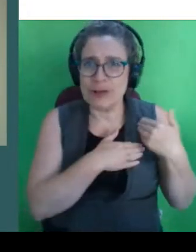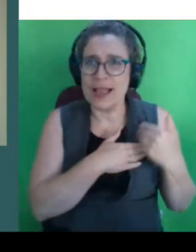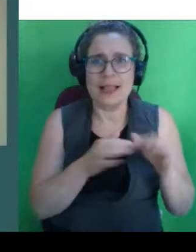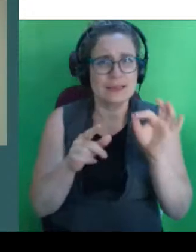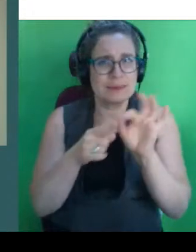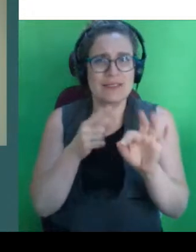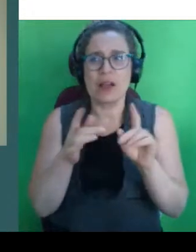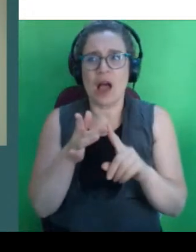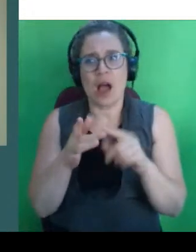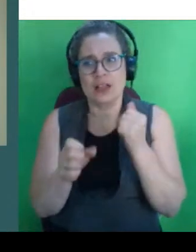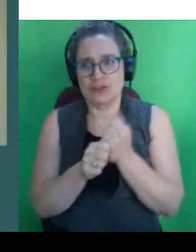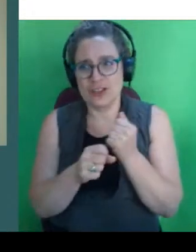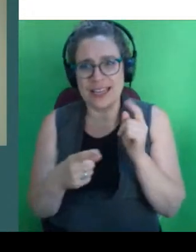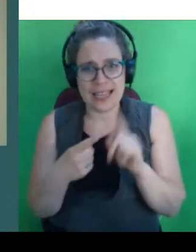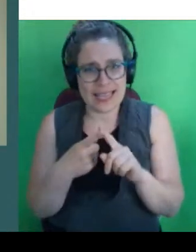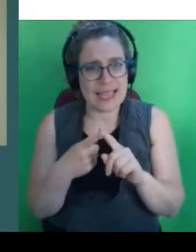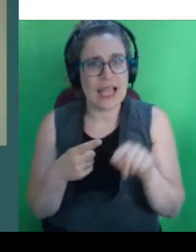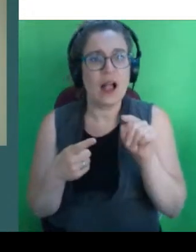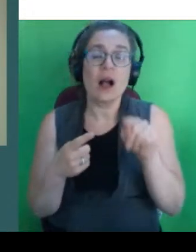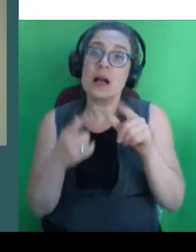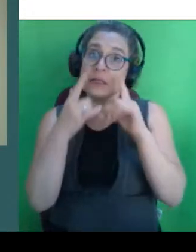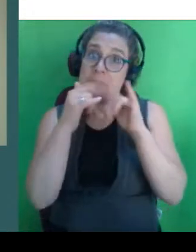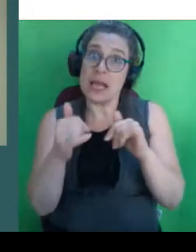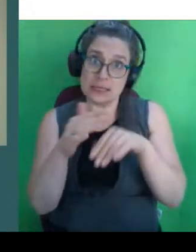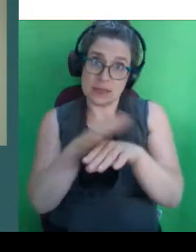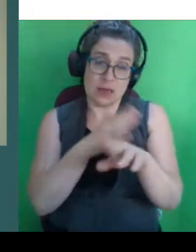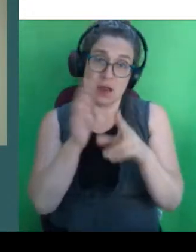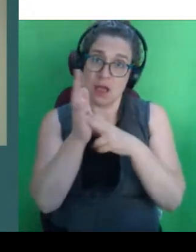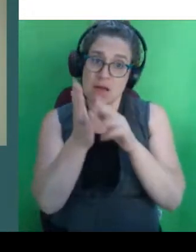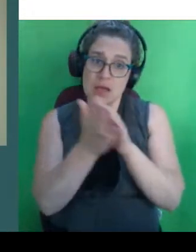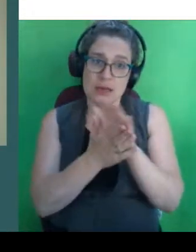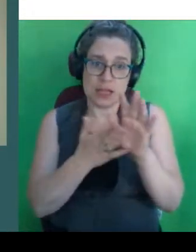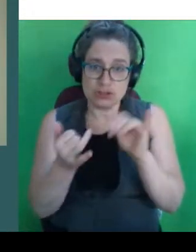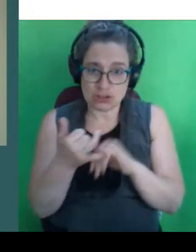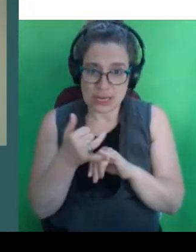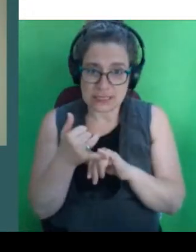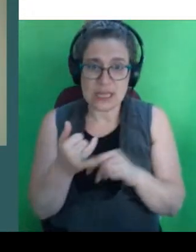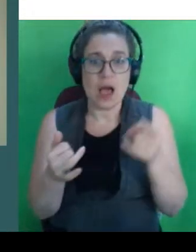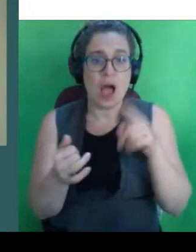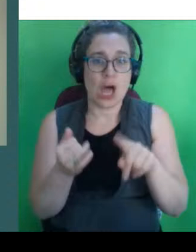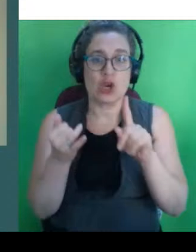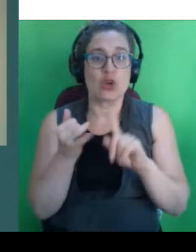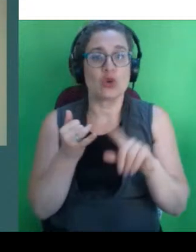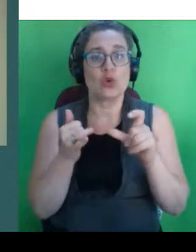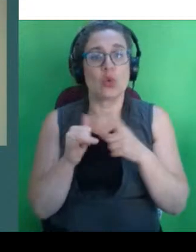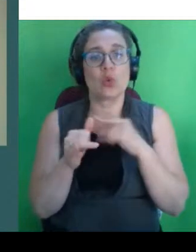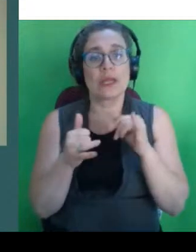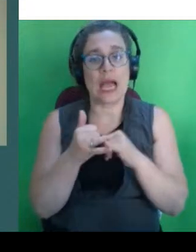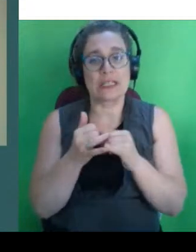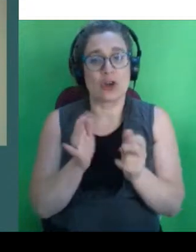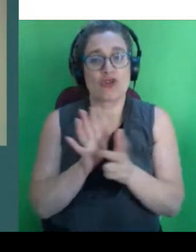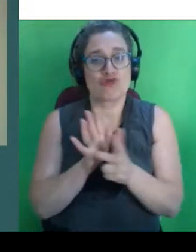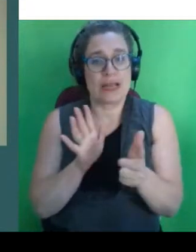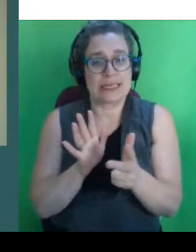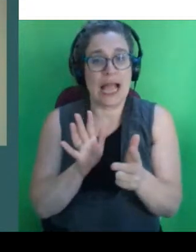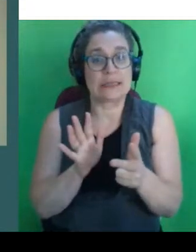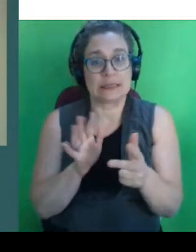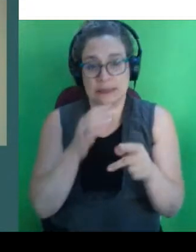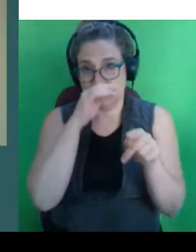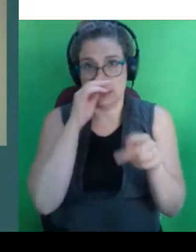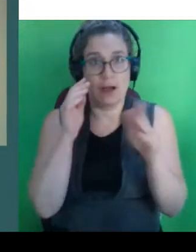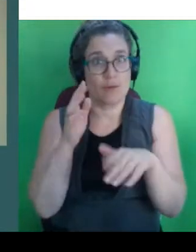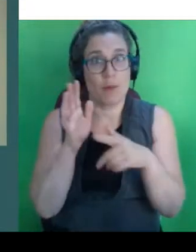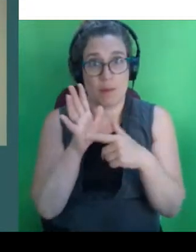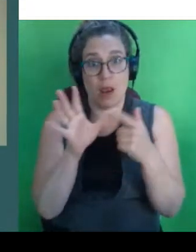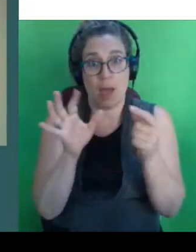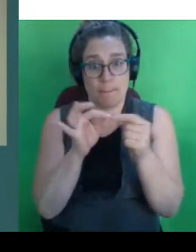the tests done in the NHS and the UKAS accredited, which is the accreditation scheme for laboratories, still